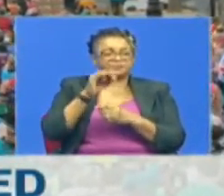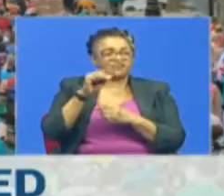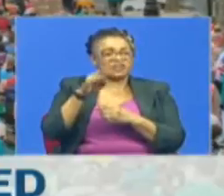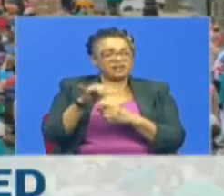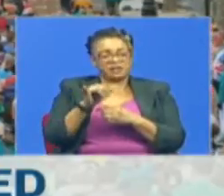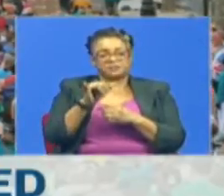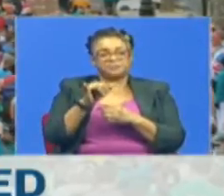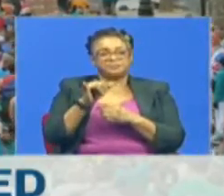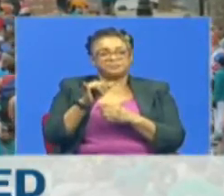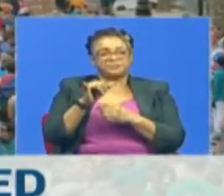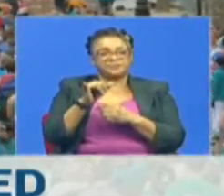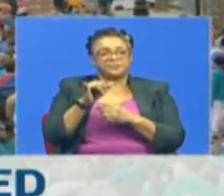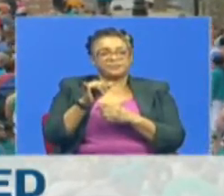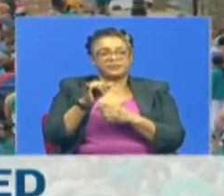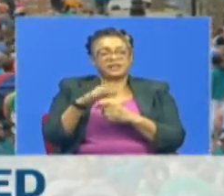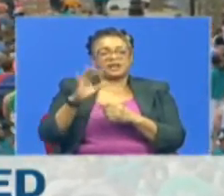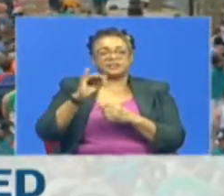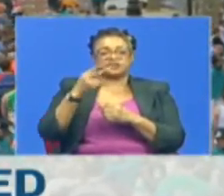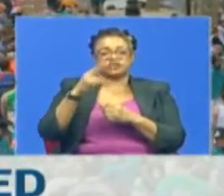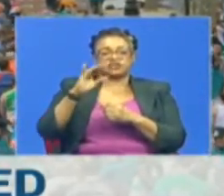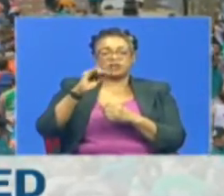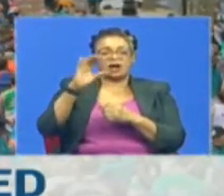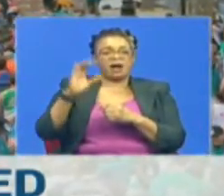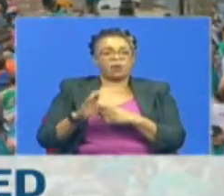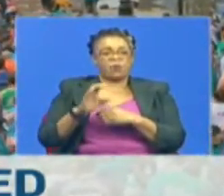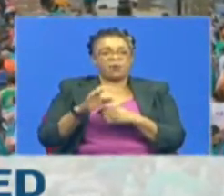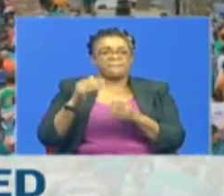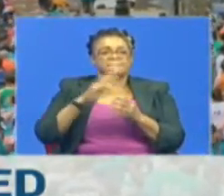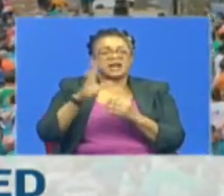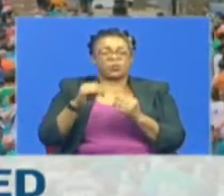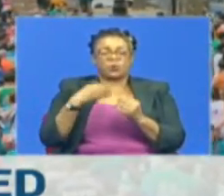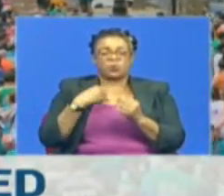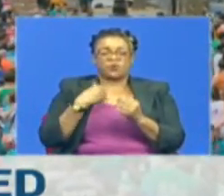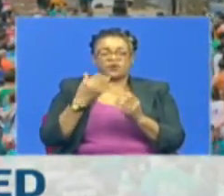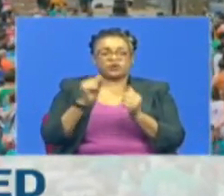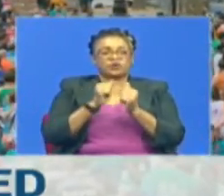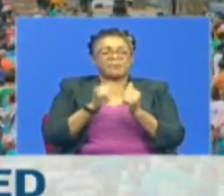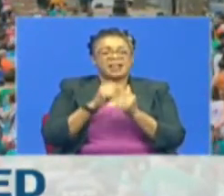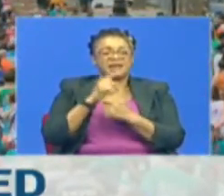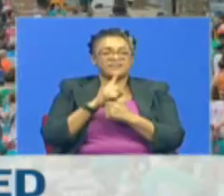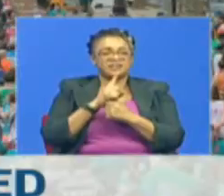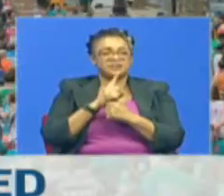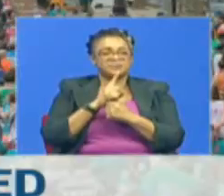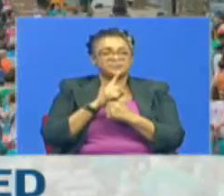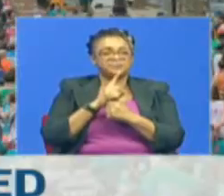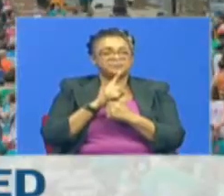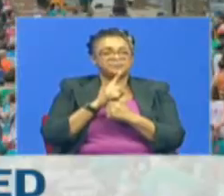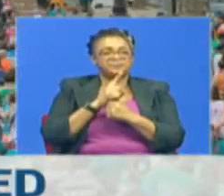runners. The Chicago Marathon is still scheduled for October 11th.